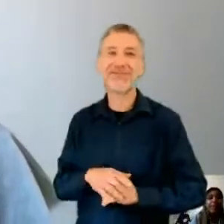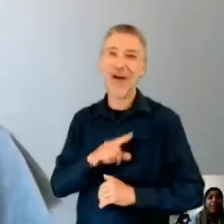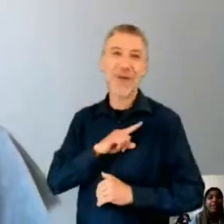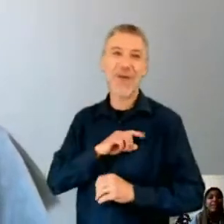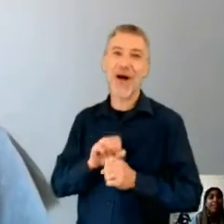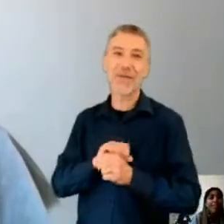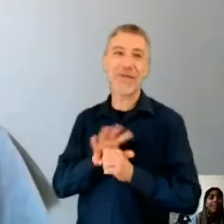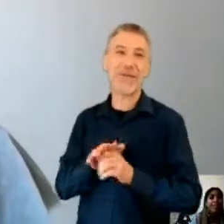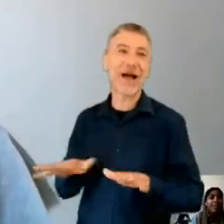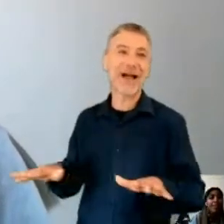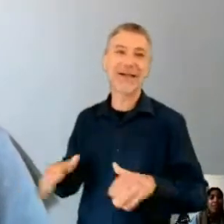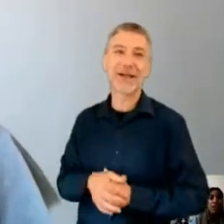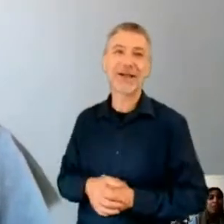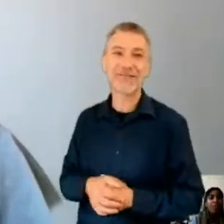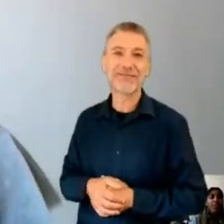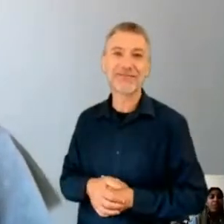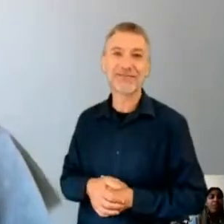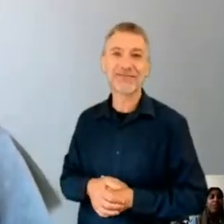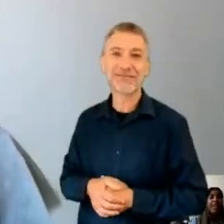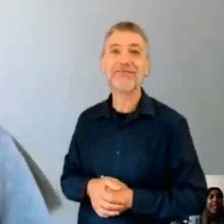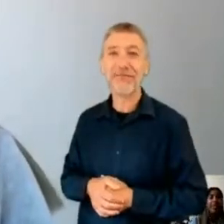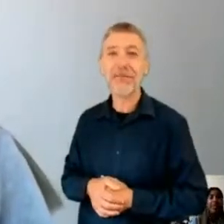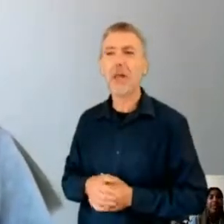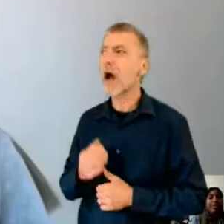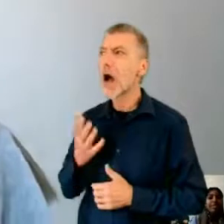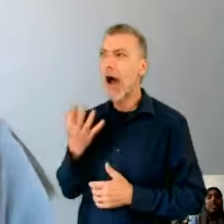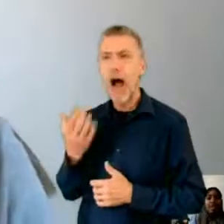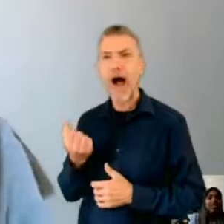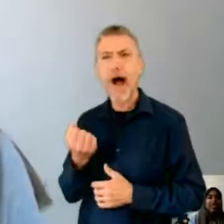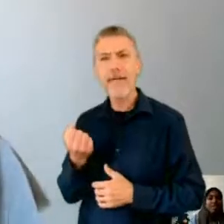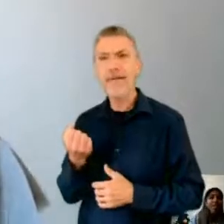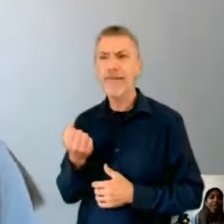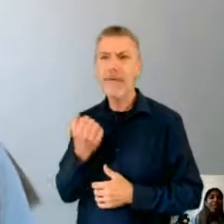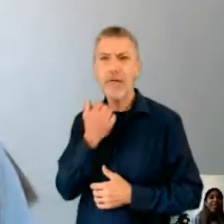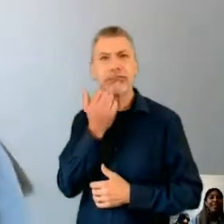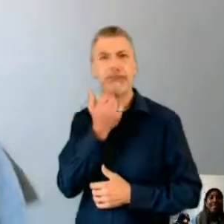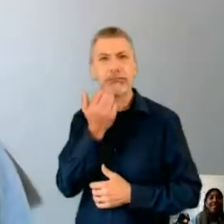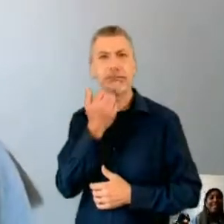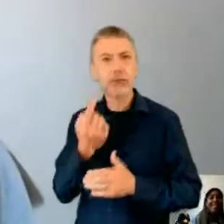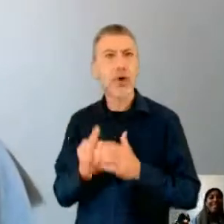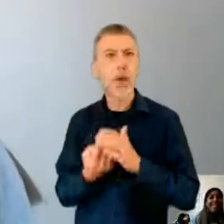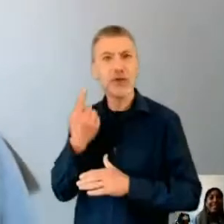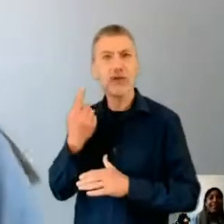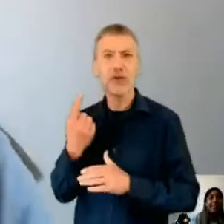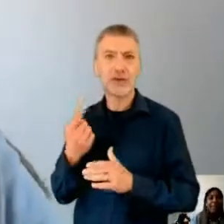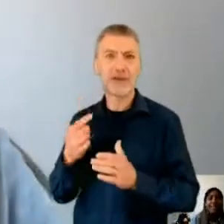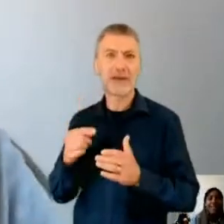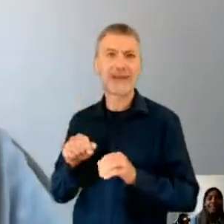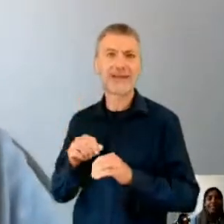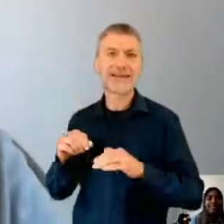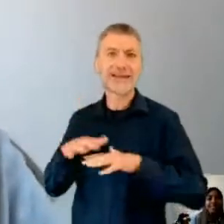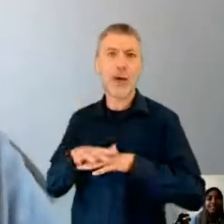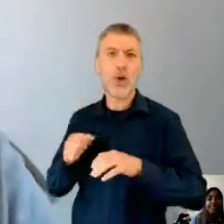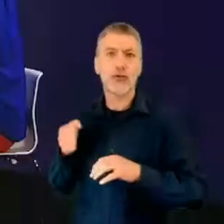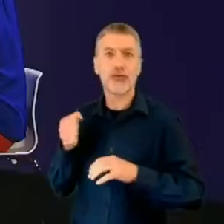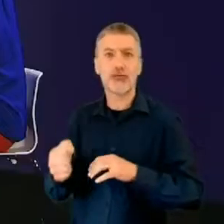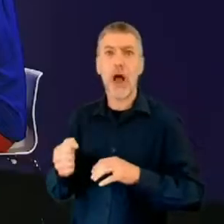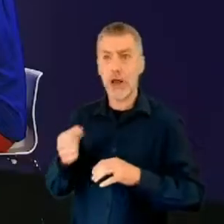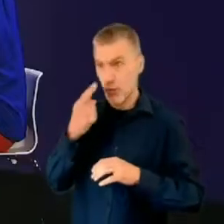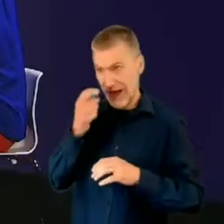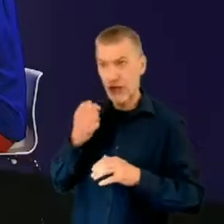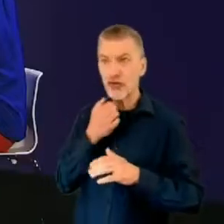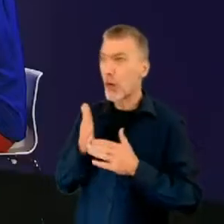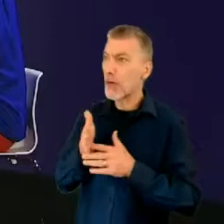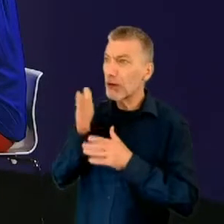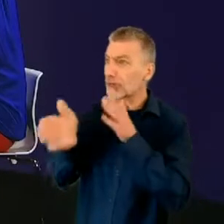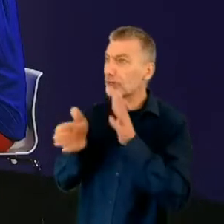But there's definitely a lot of opportunity at Network Rail to actually go out and see things in person. Yeah, I hope that comes